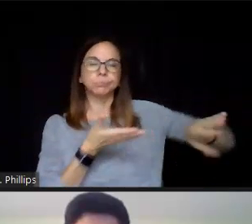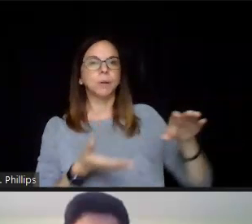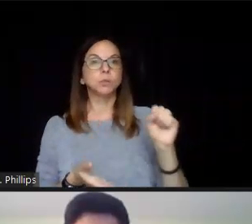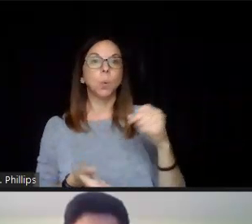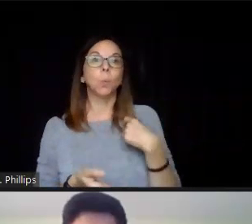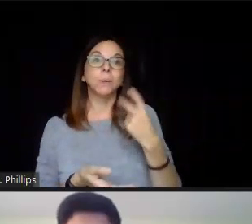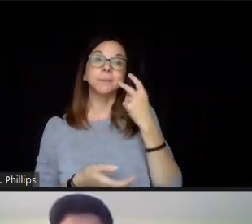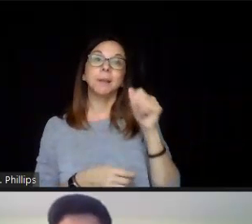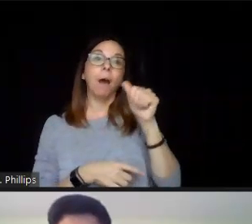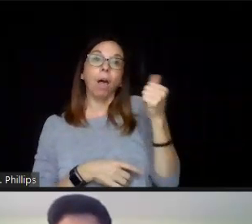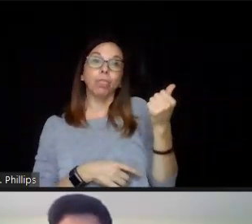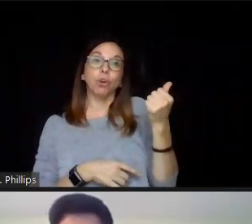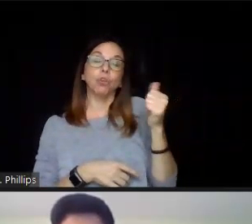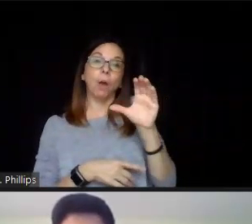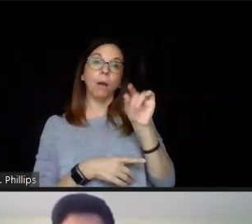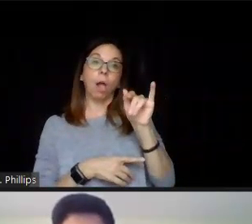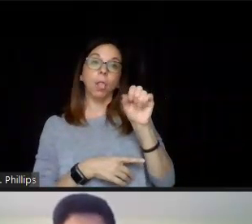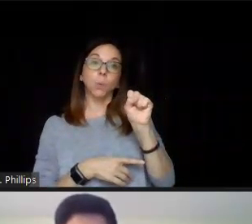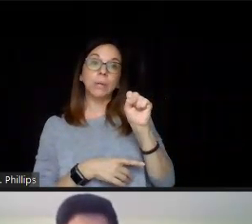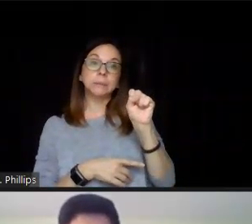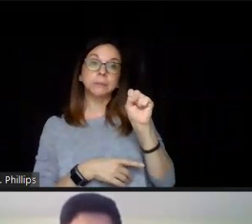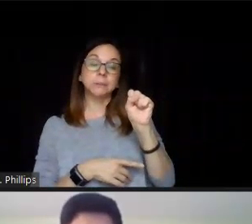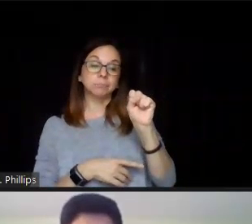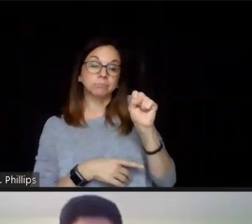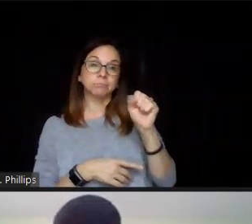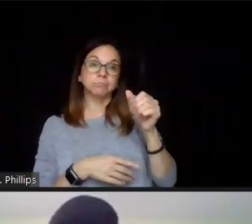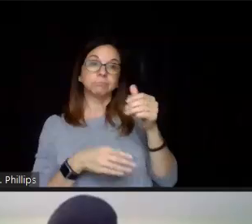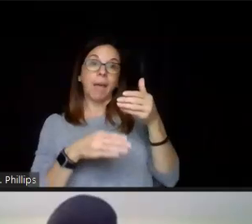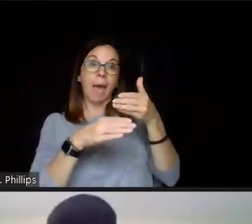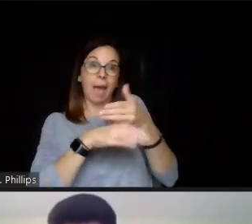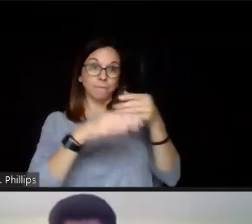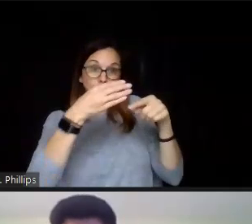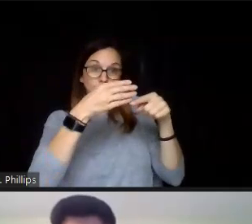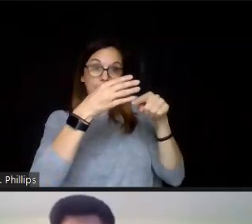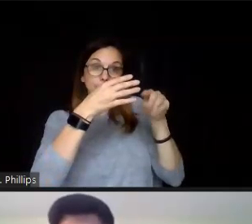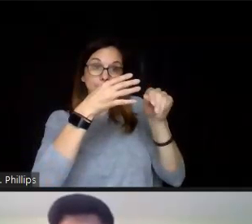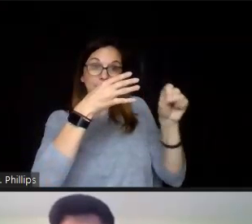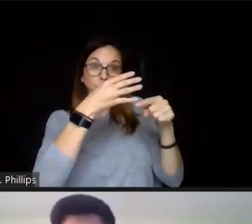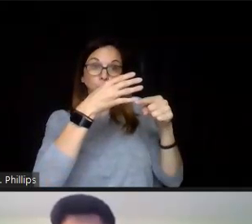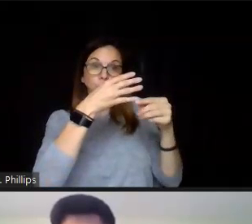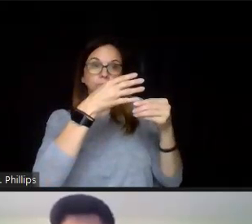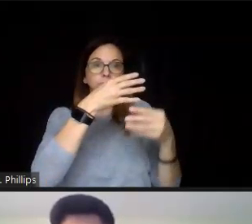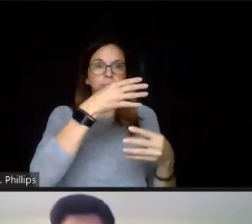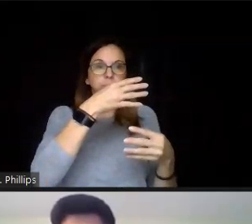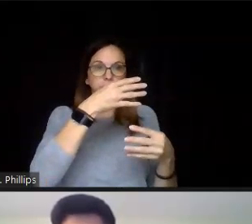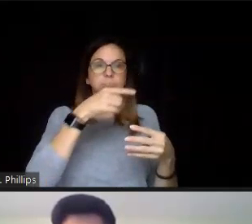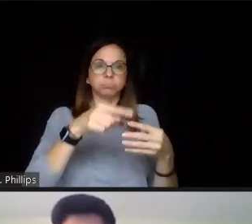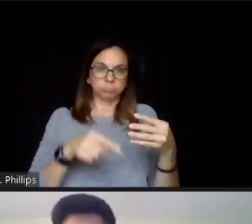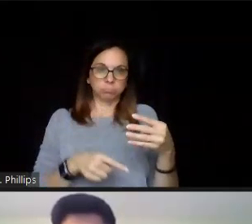see other colonies founded in New England after Massachusetts. In New